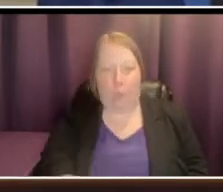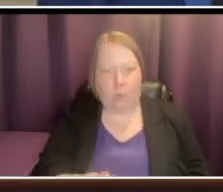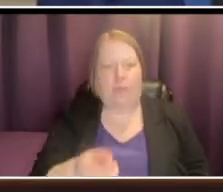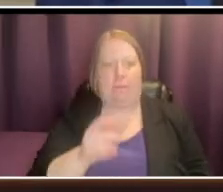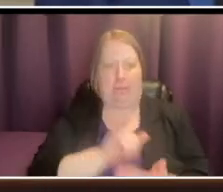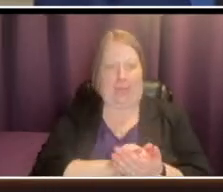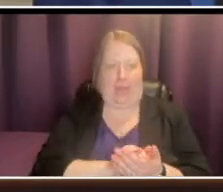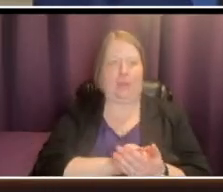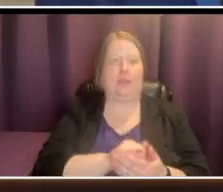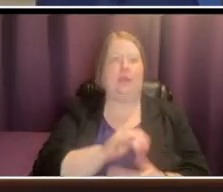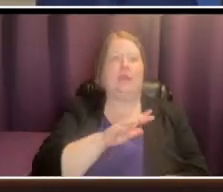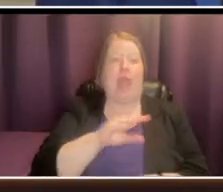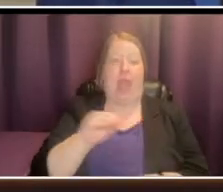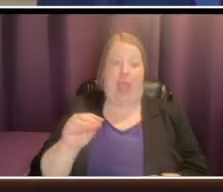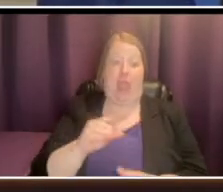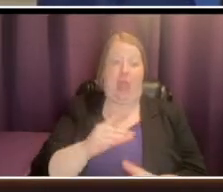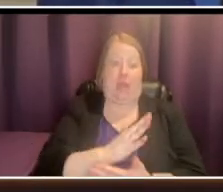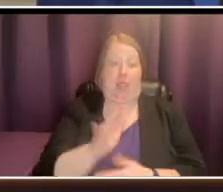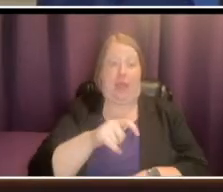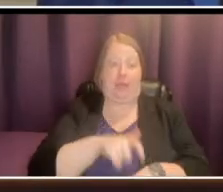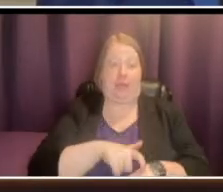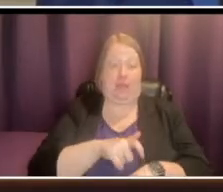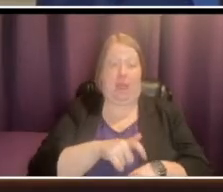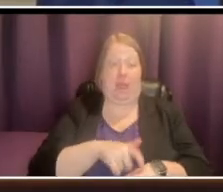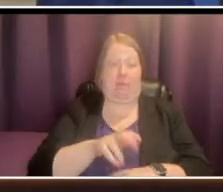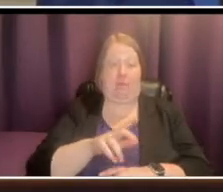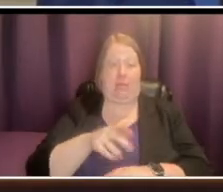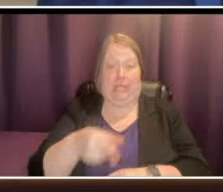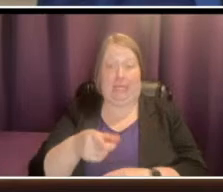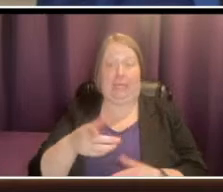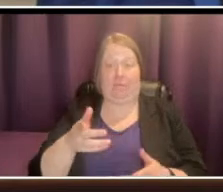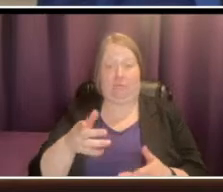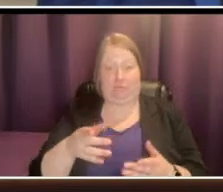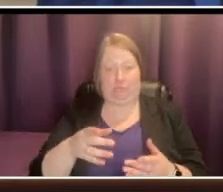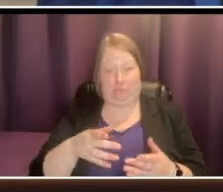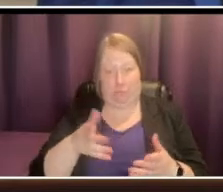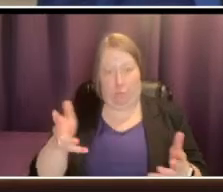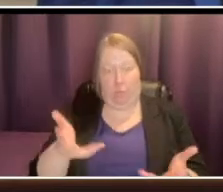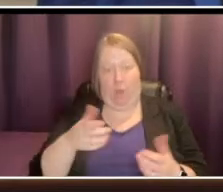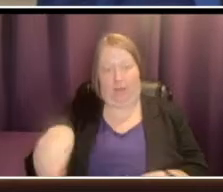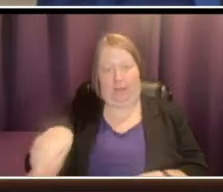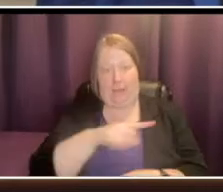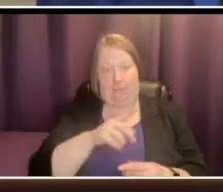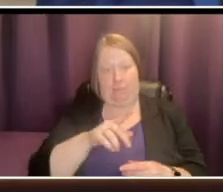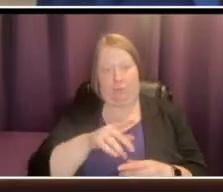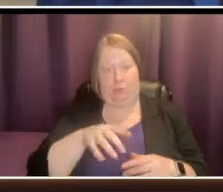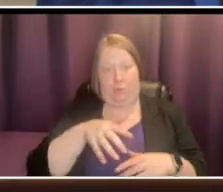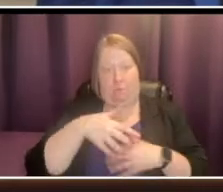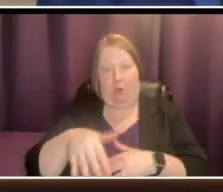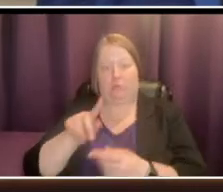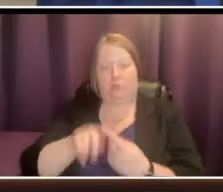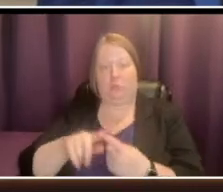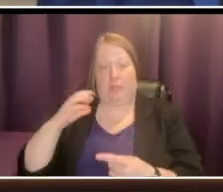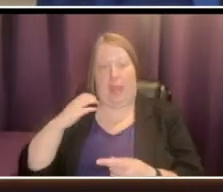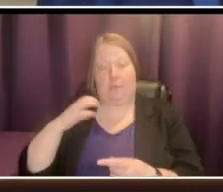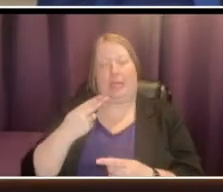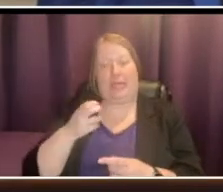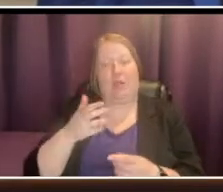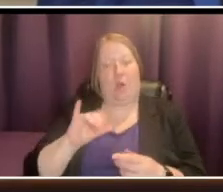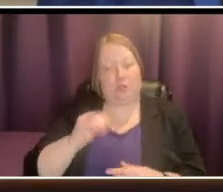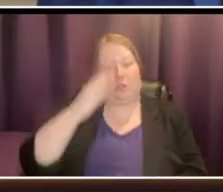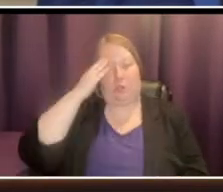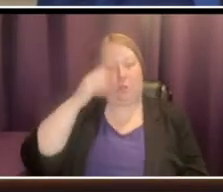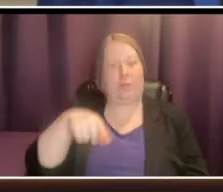he incited that angry mob to march on the Capitol, he knew they were armed and dangerous. All the